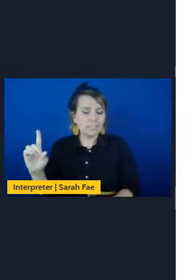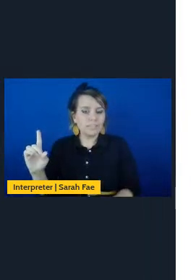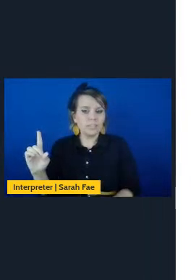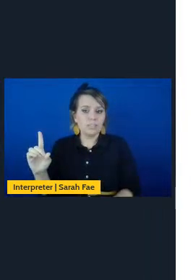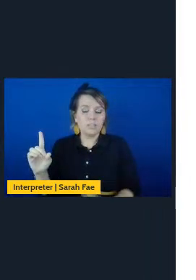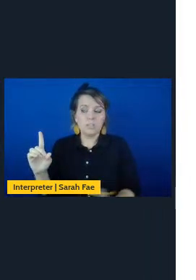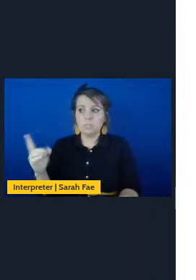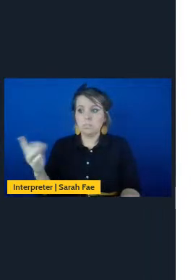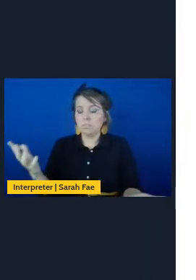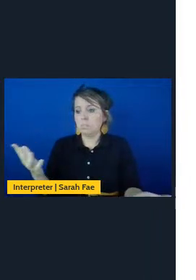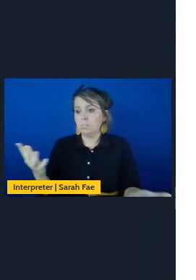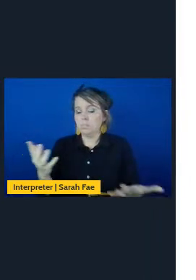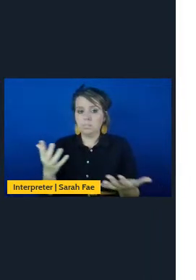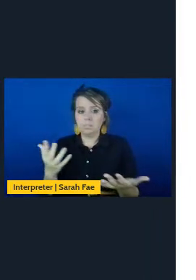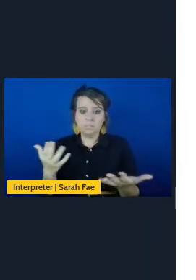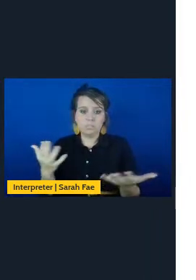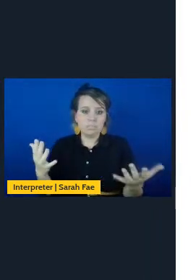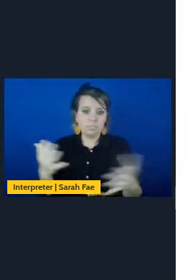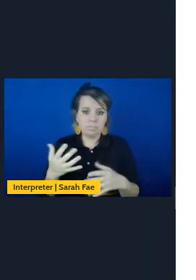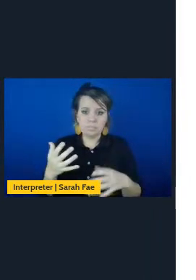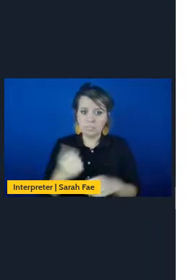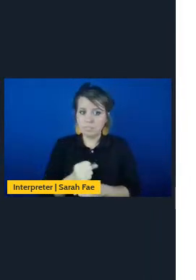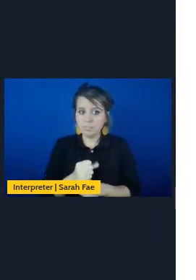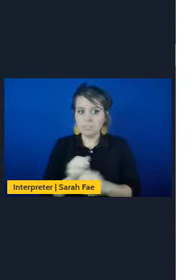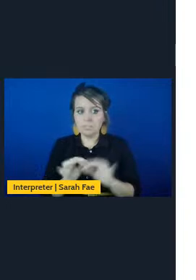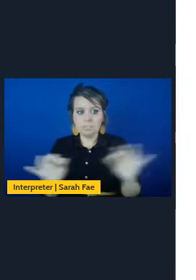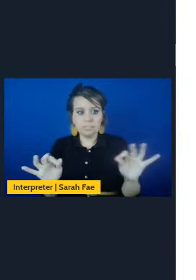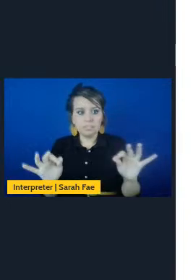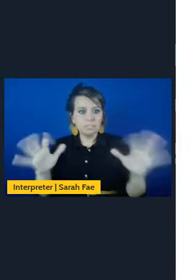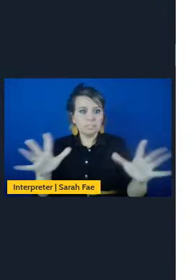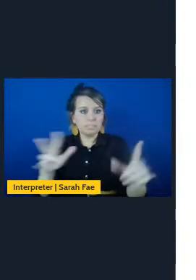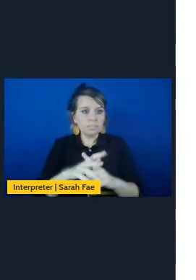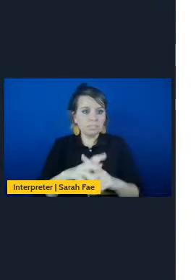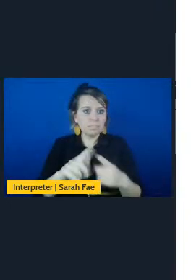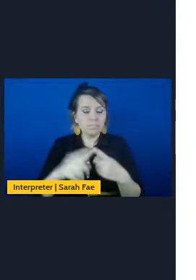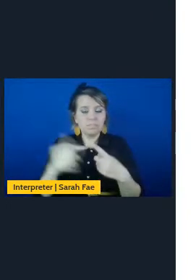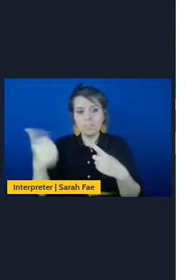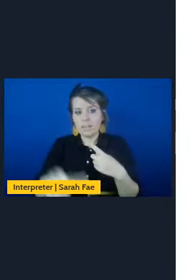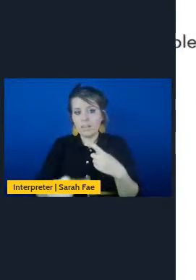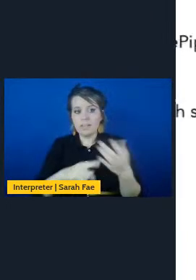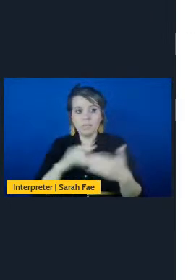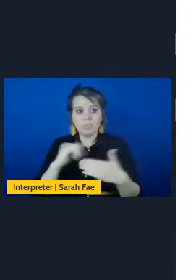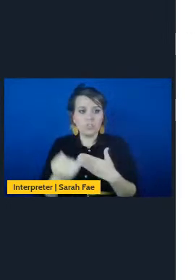few minutes for any new project.